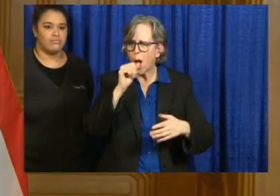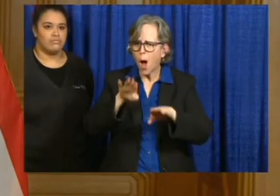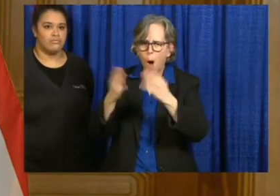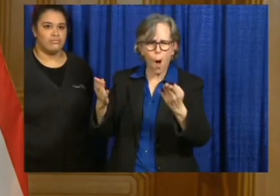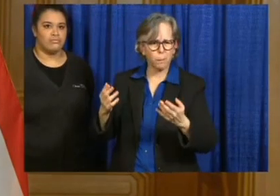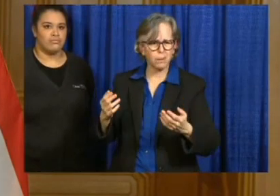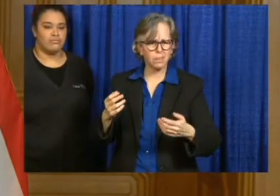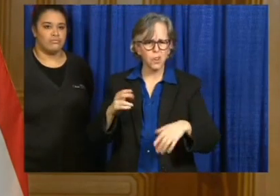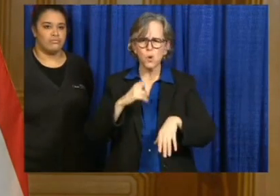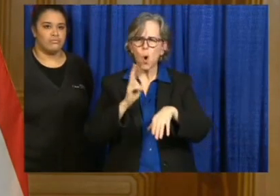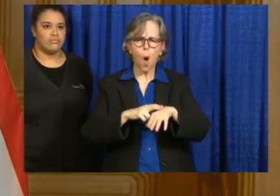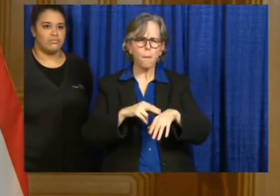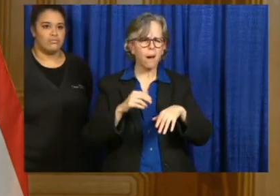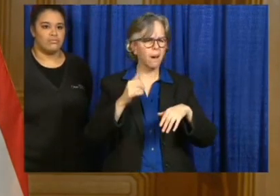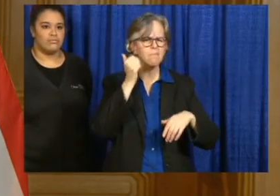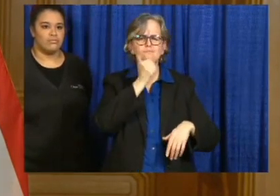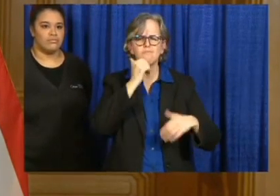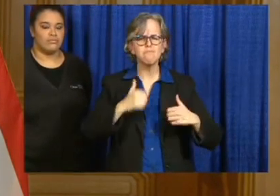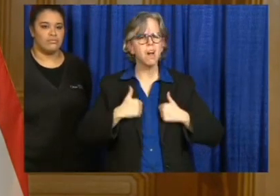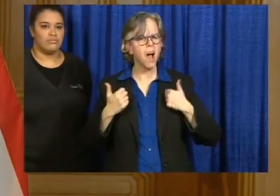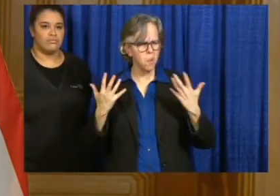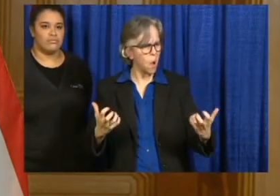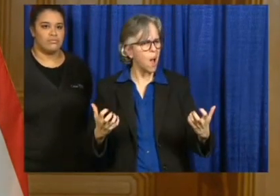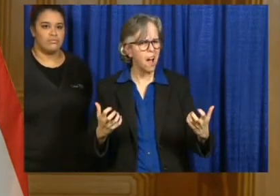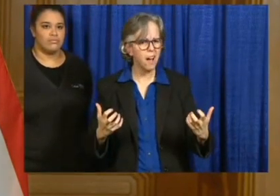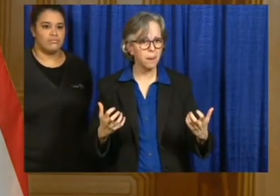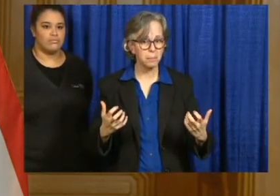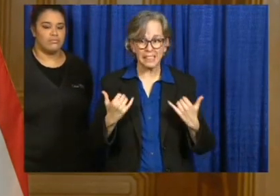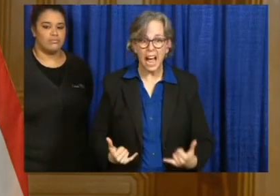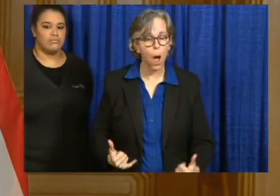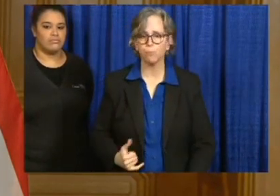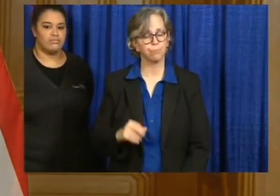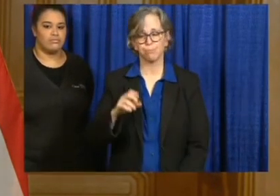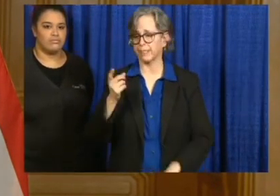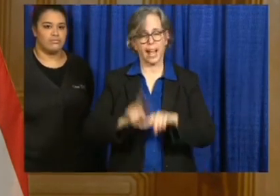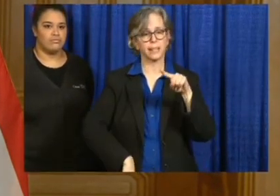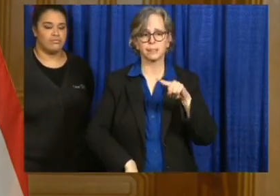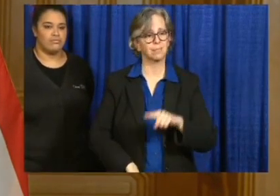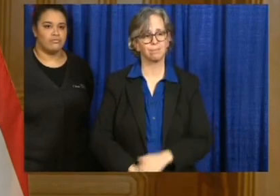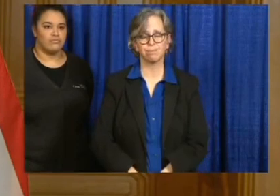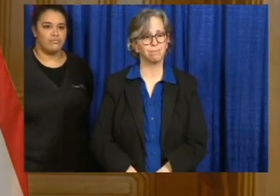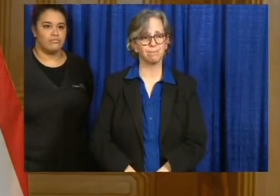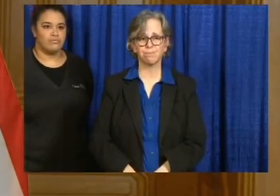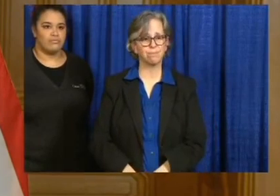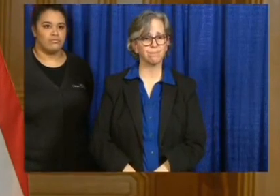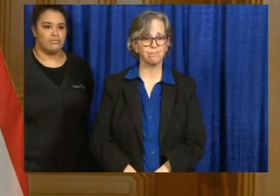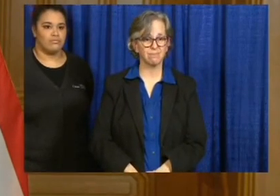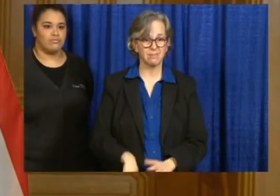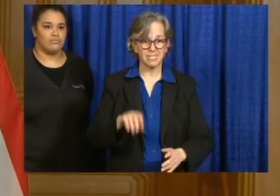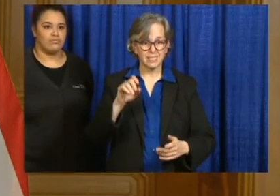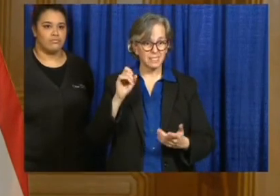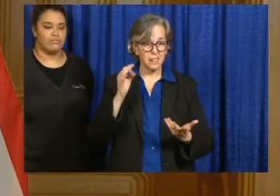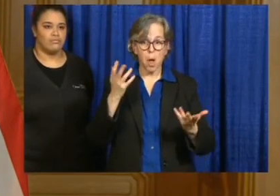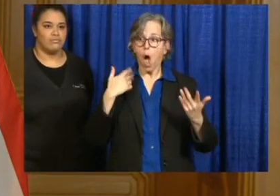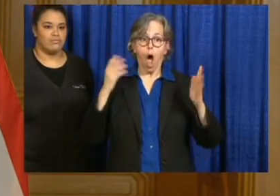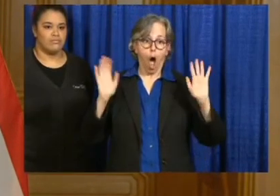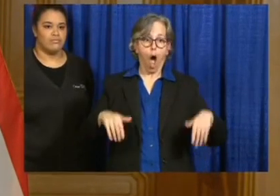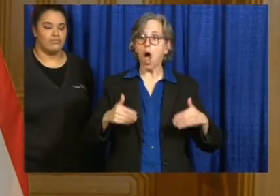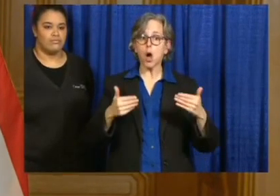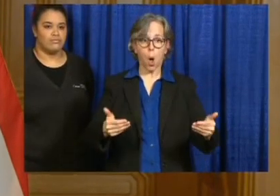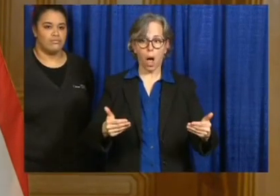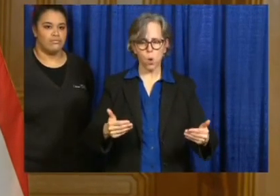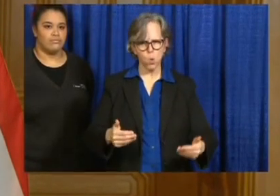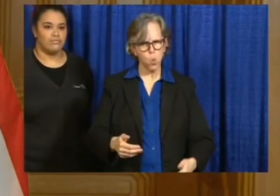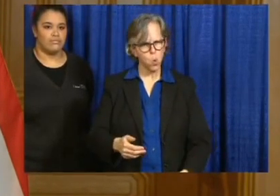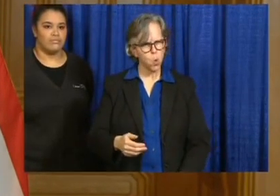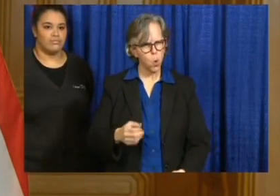normal. But we just can't do that yet. And it would be a mistake to do it. And all the sacrifice that's